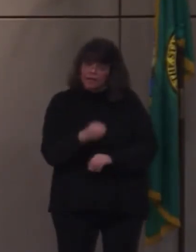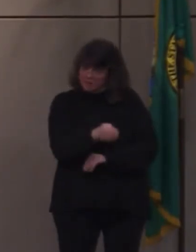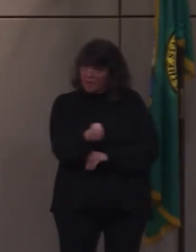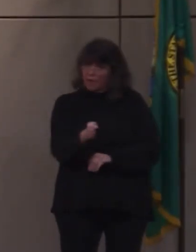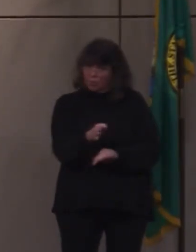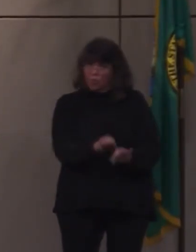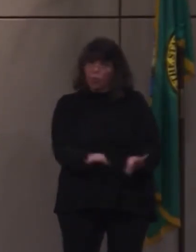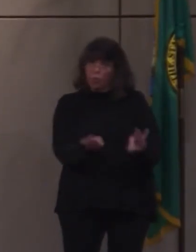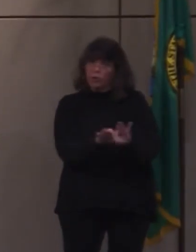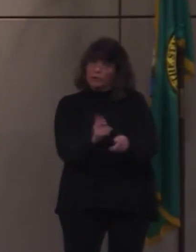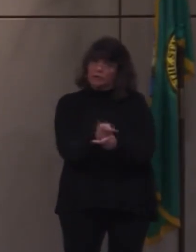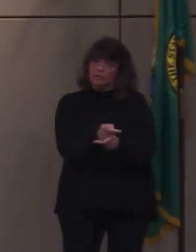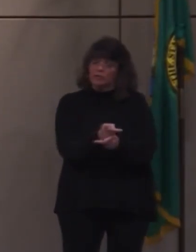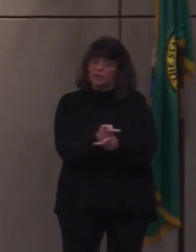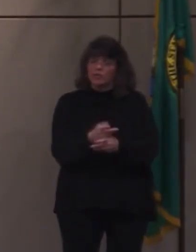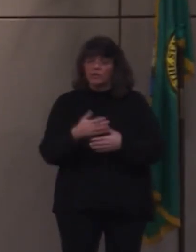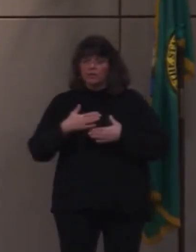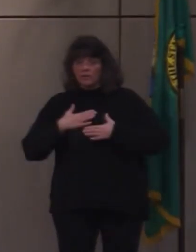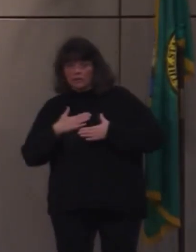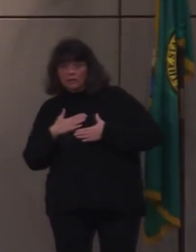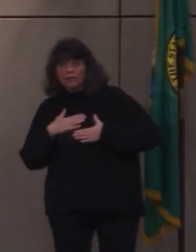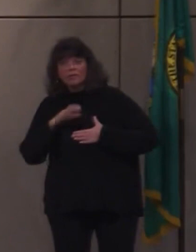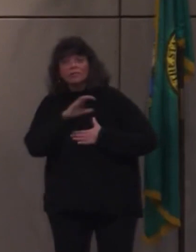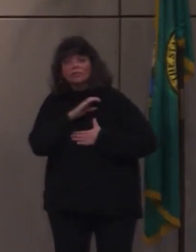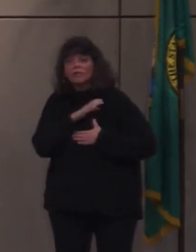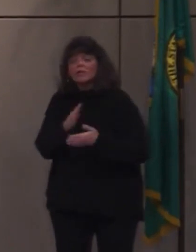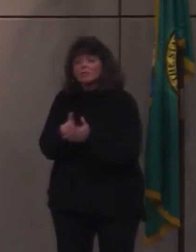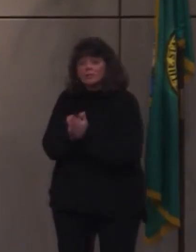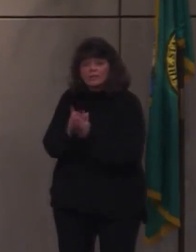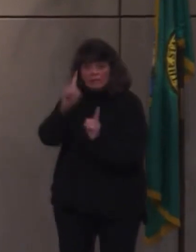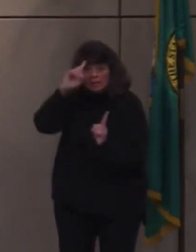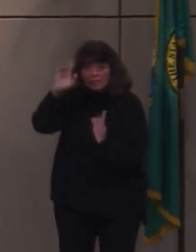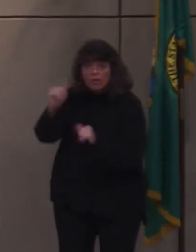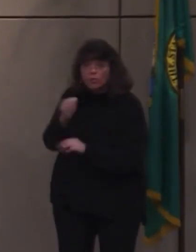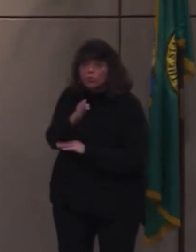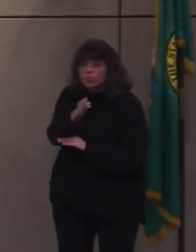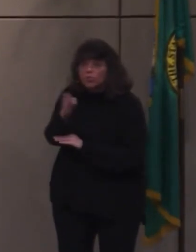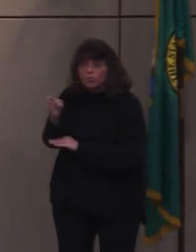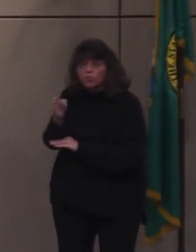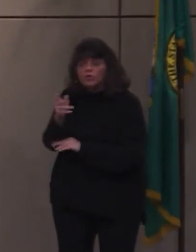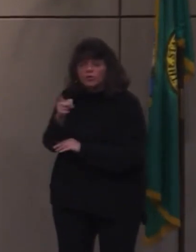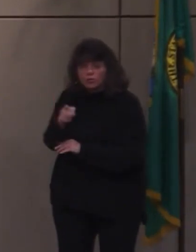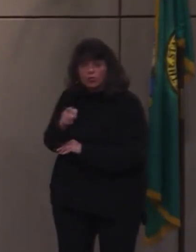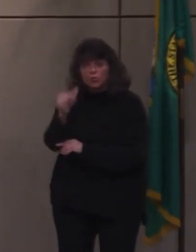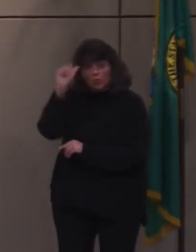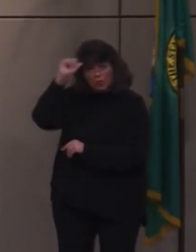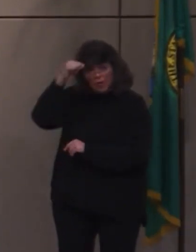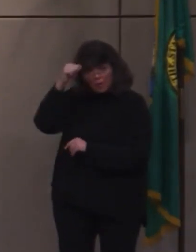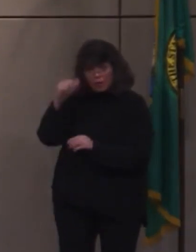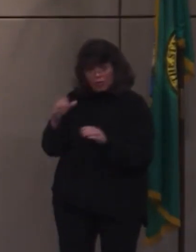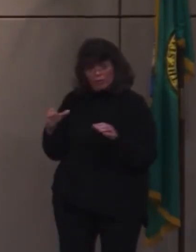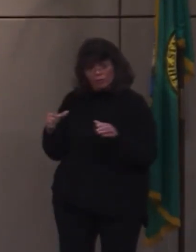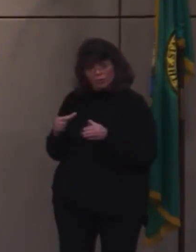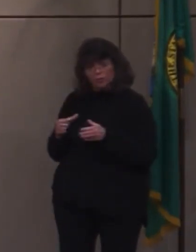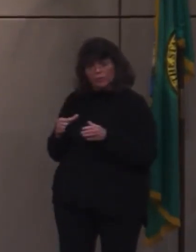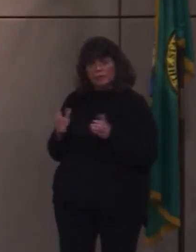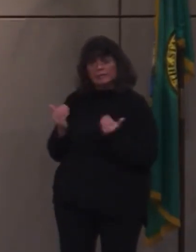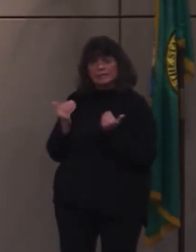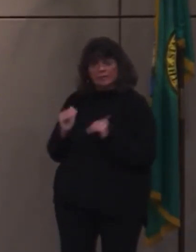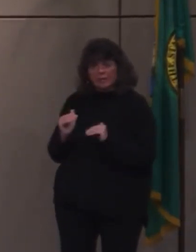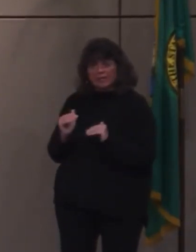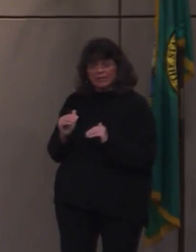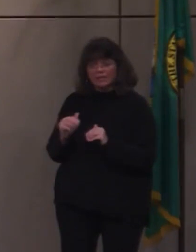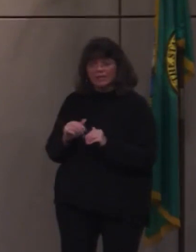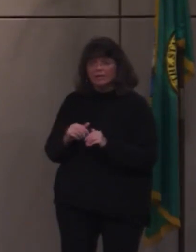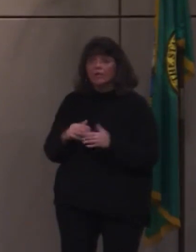enforcement, we're expecting you to enforce that yourselves. We're there to remind you. We are going to guide you in that